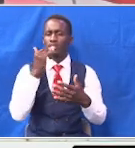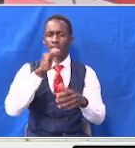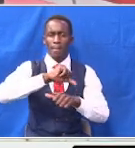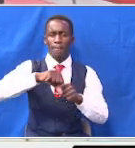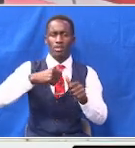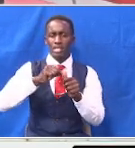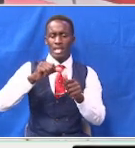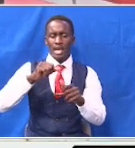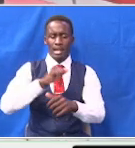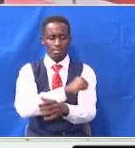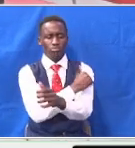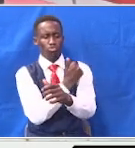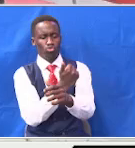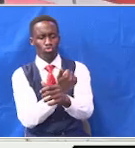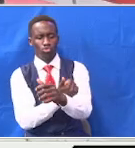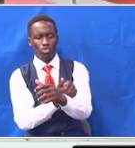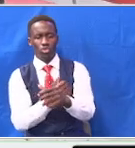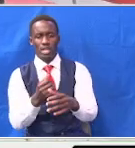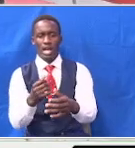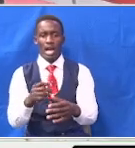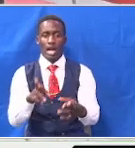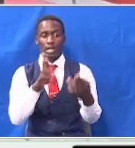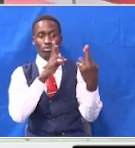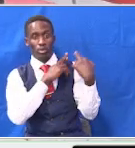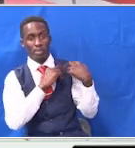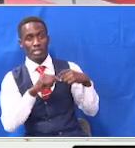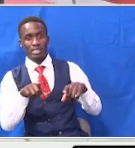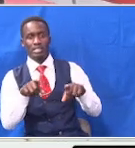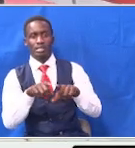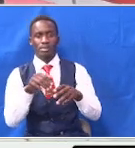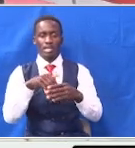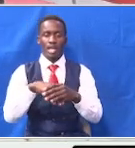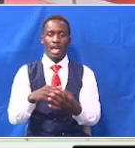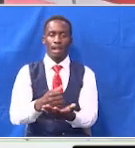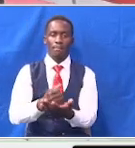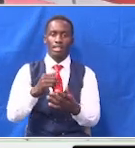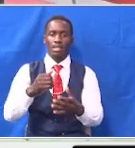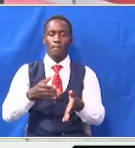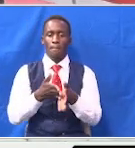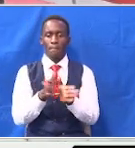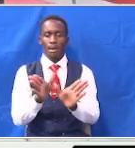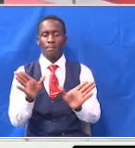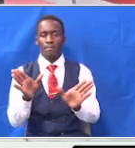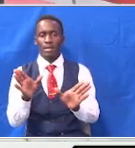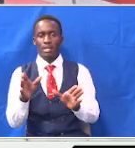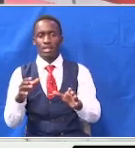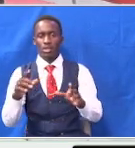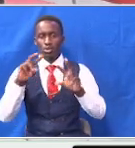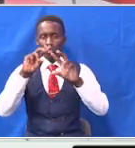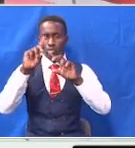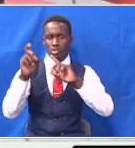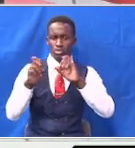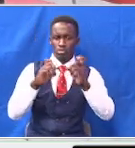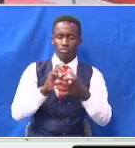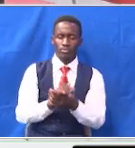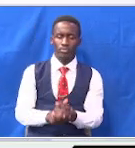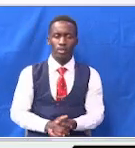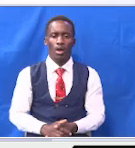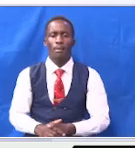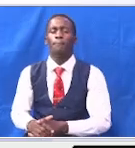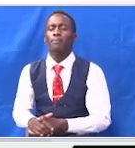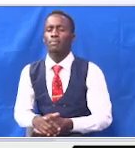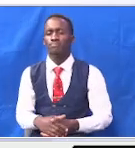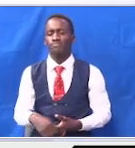for transparency and accountability in addressing public concerns? Towards the end of his speech, I think he mentioned